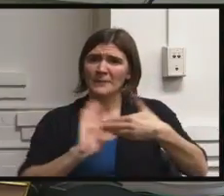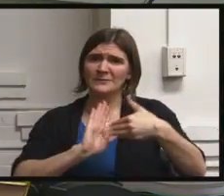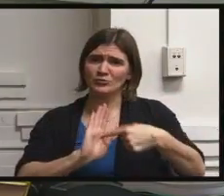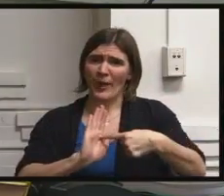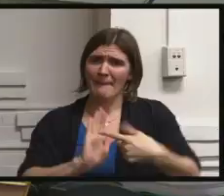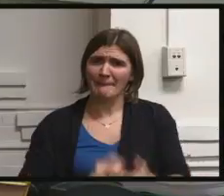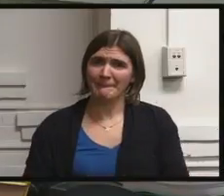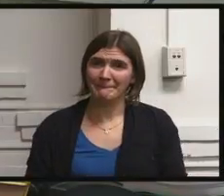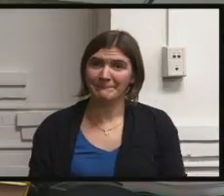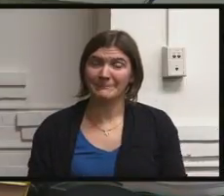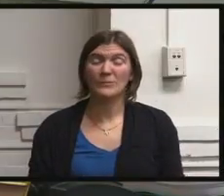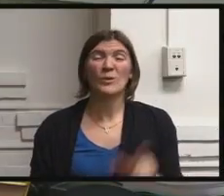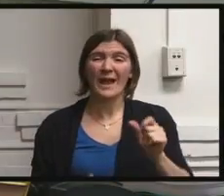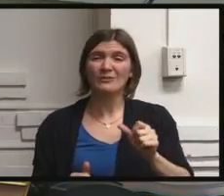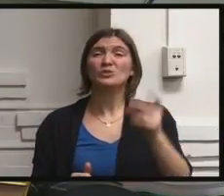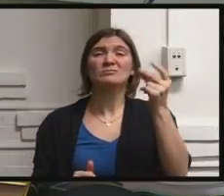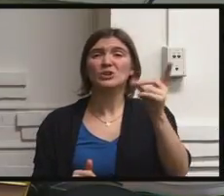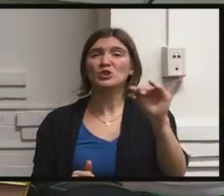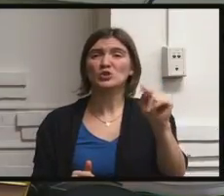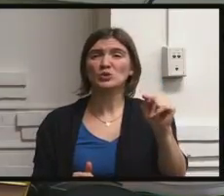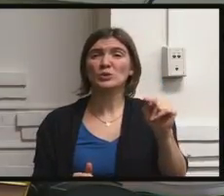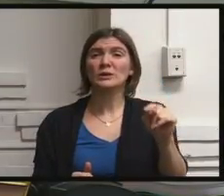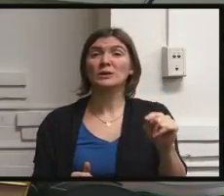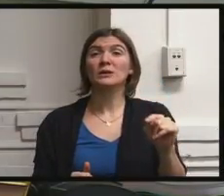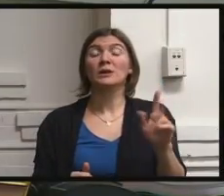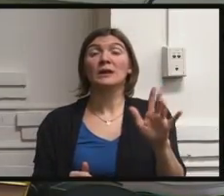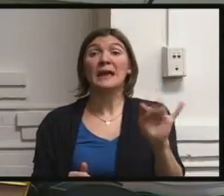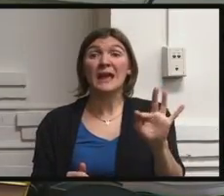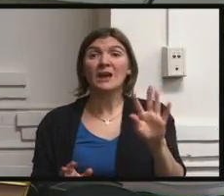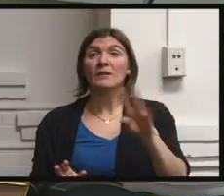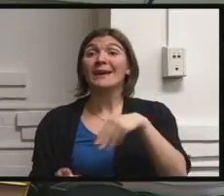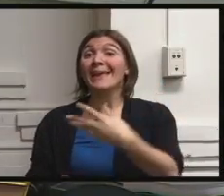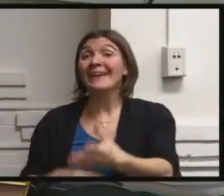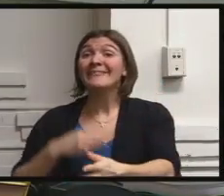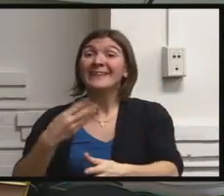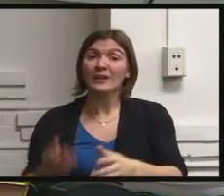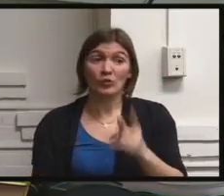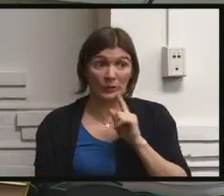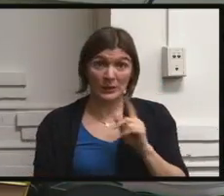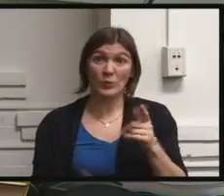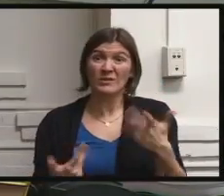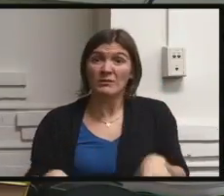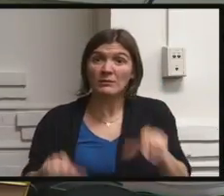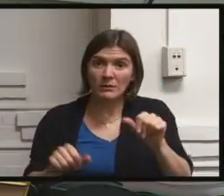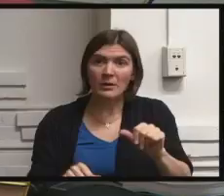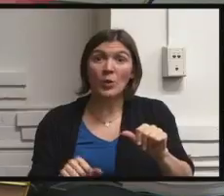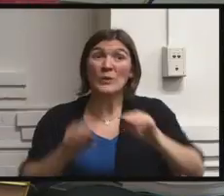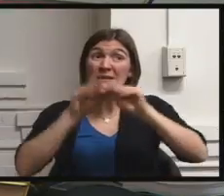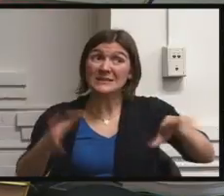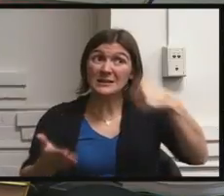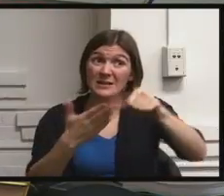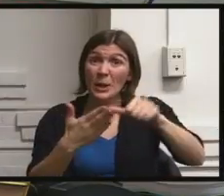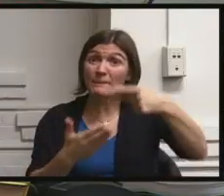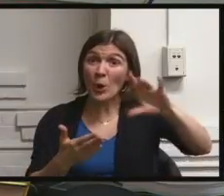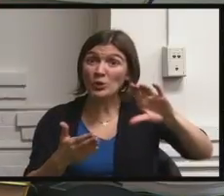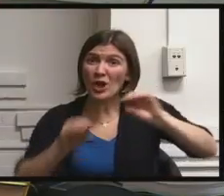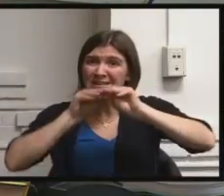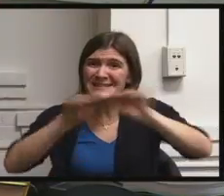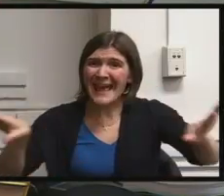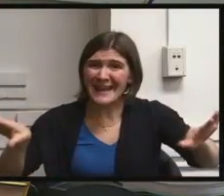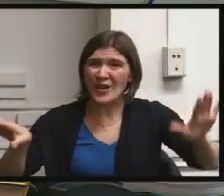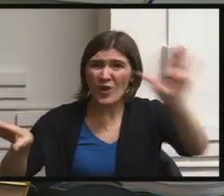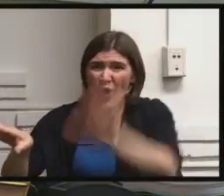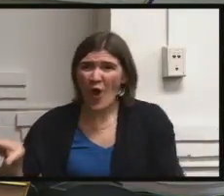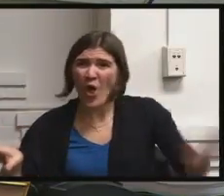and just kind of be done with it. Because I think we really have, I mean, if 130 people, we sent a postcard to everybody in town. I